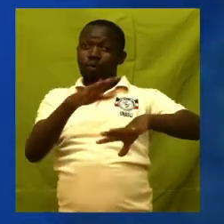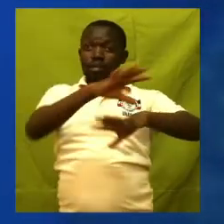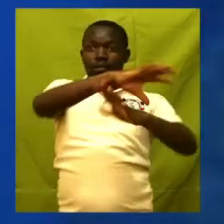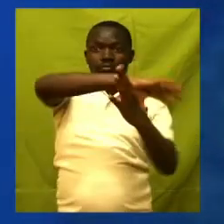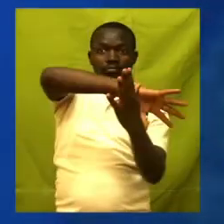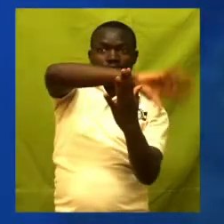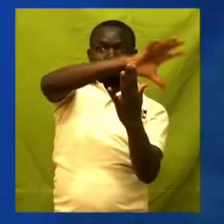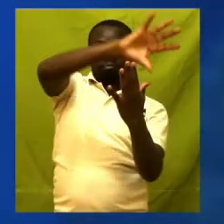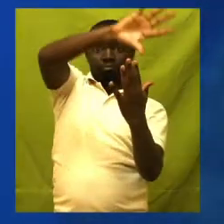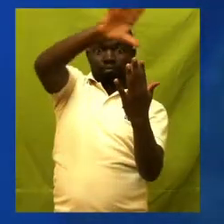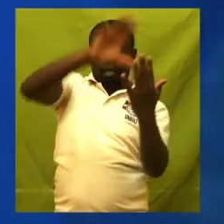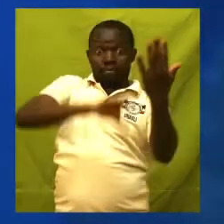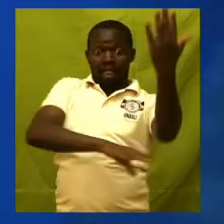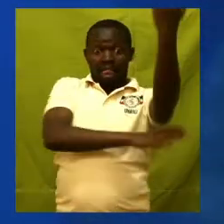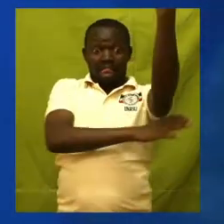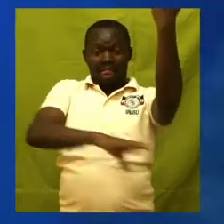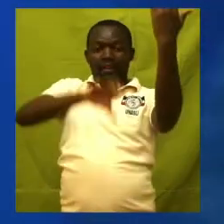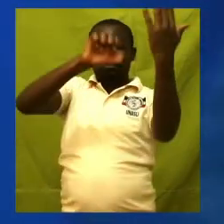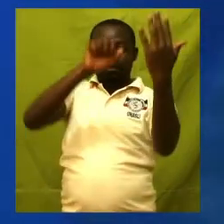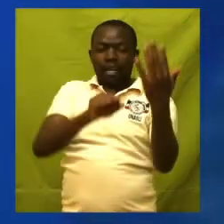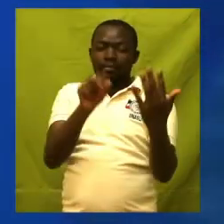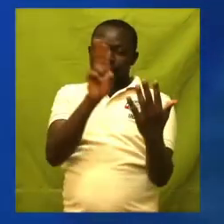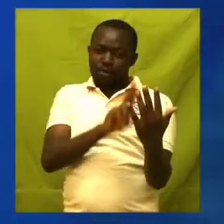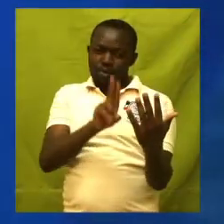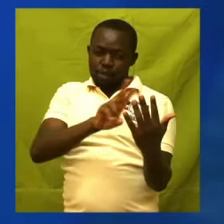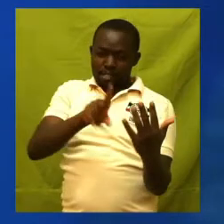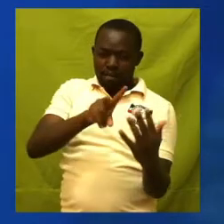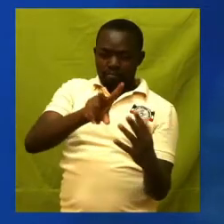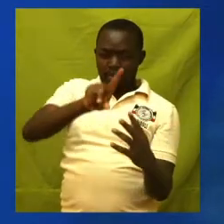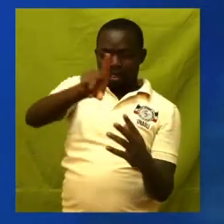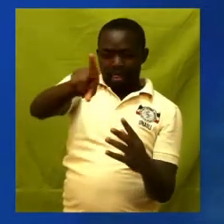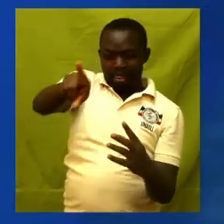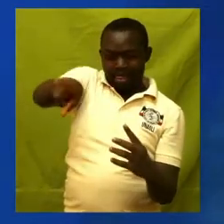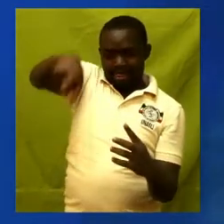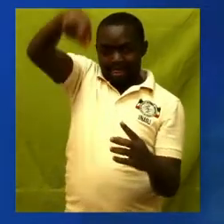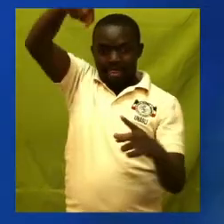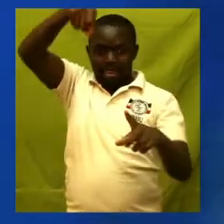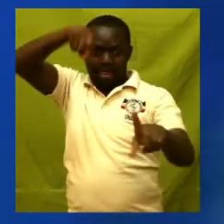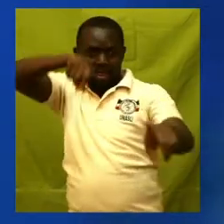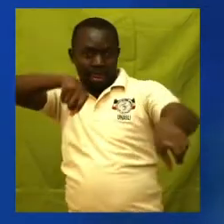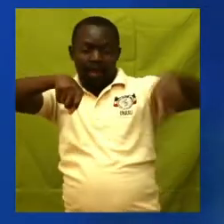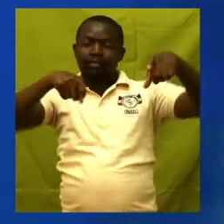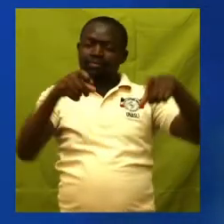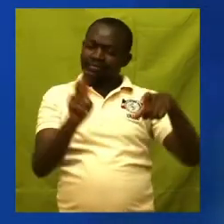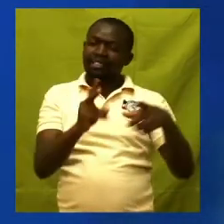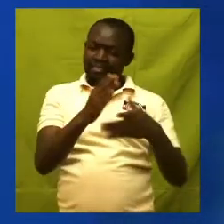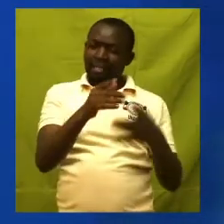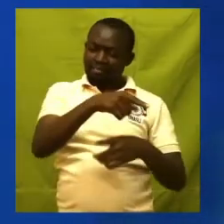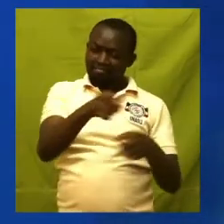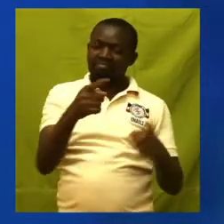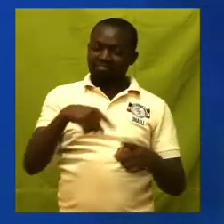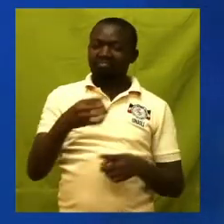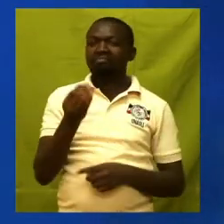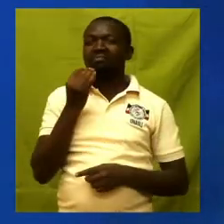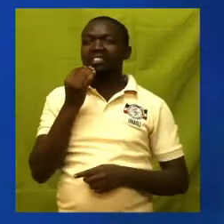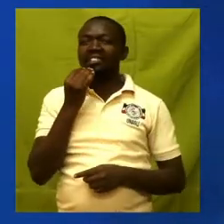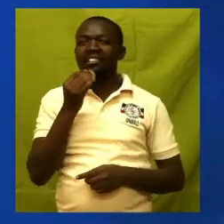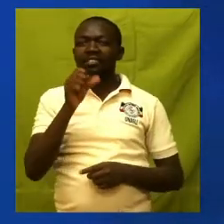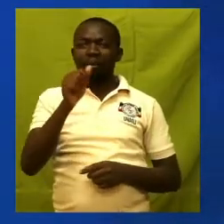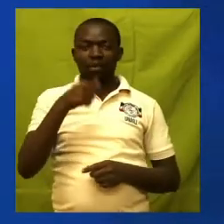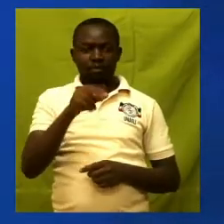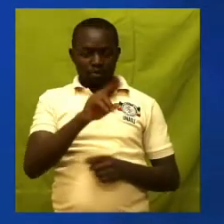to catch large sea animals, and some of them we eat. So they are used